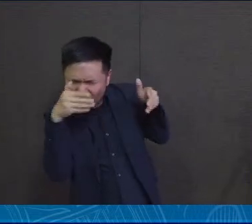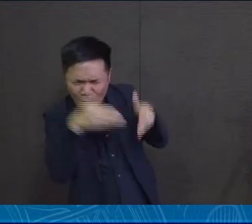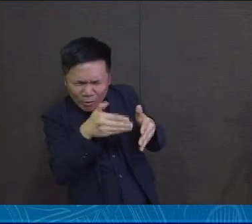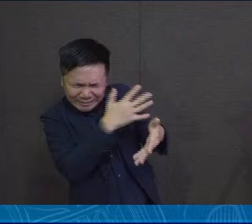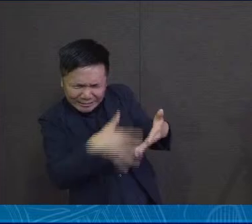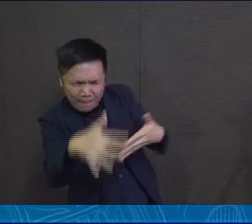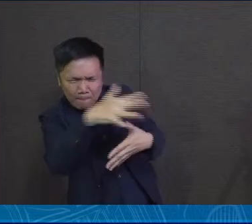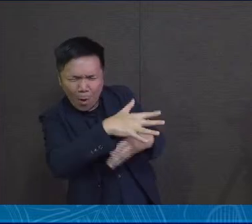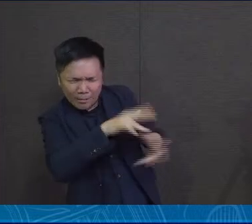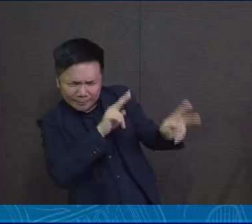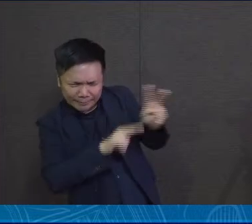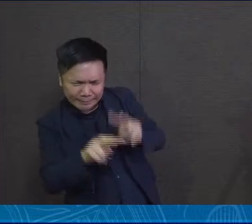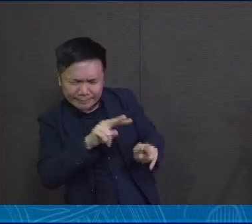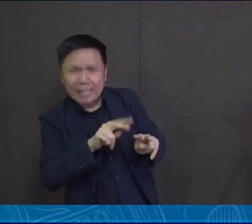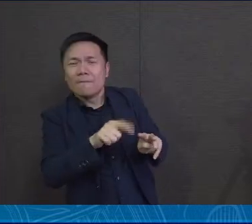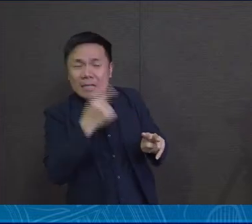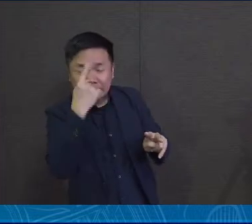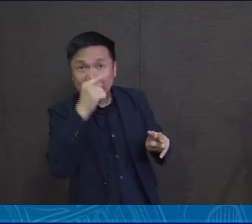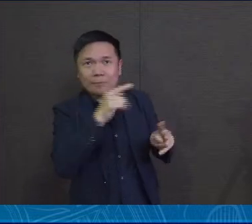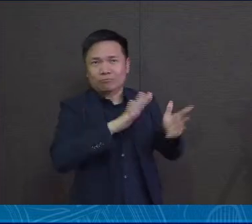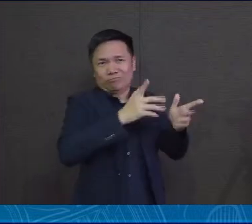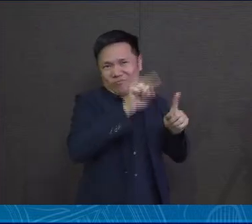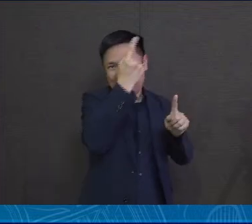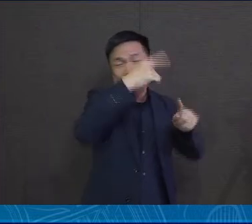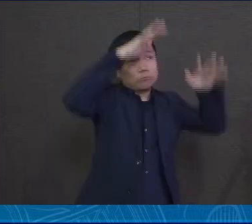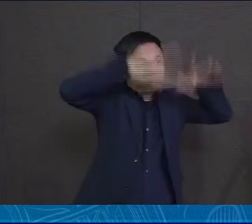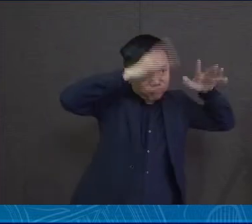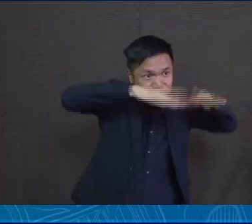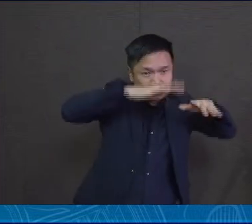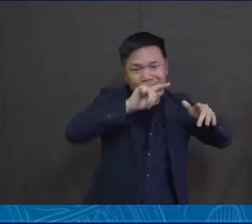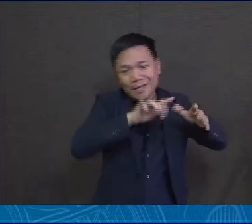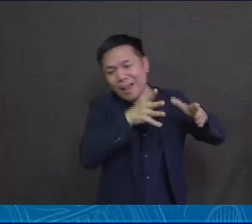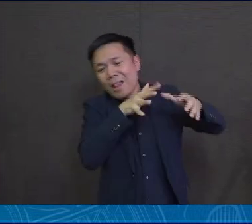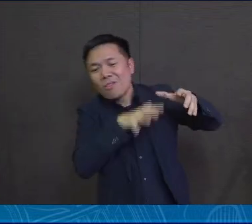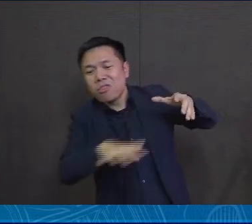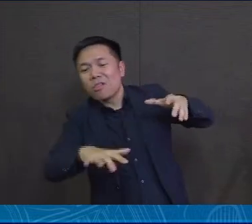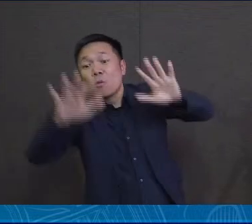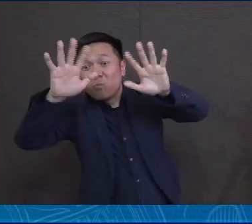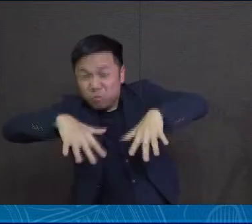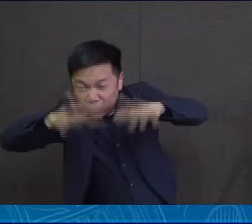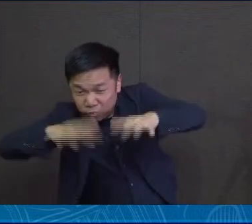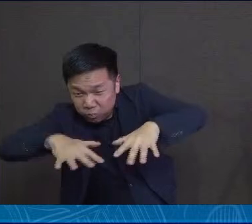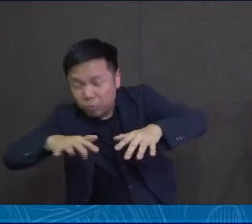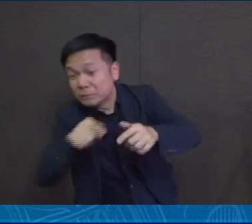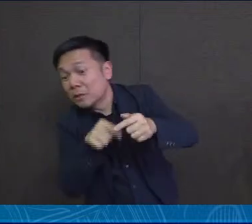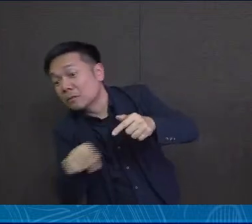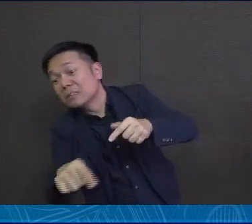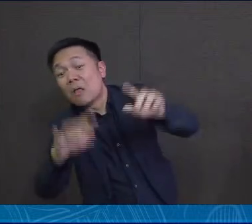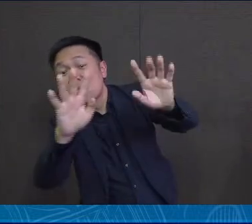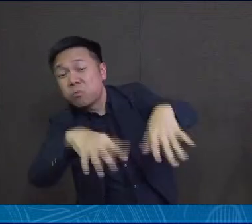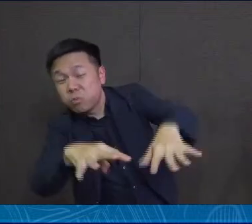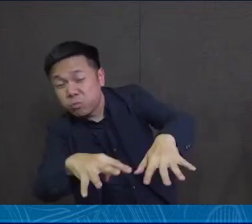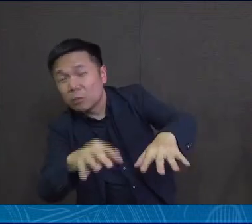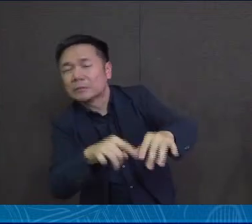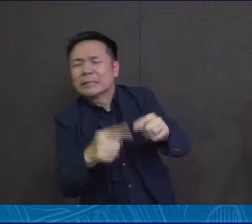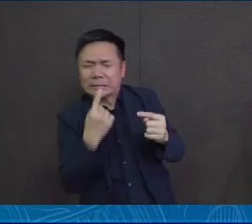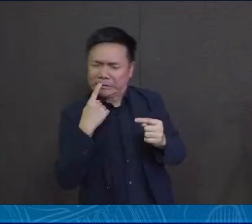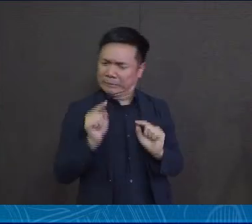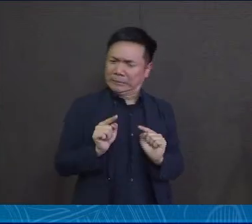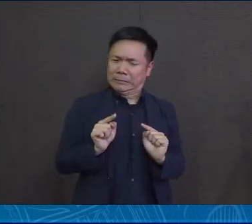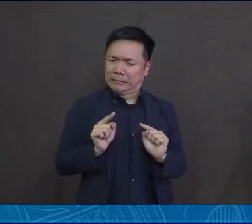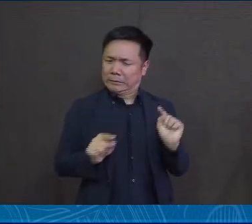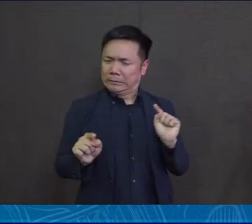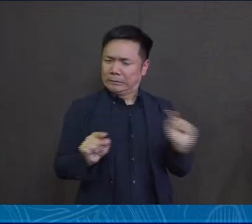do modeling at a sub-watershed level scale, where we look at different land use and climate change scenarios to understand our risk